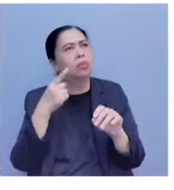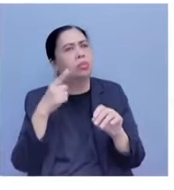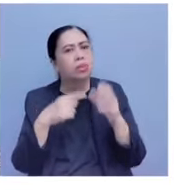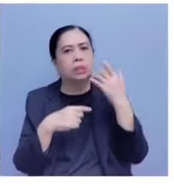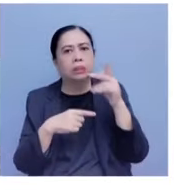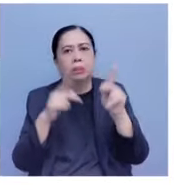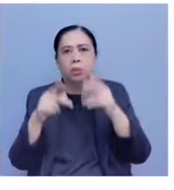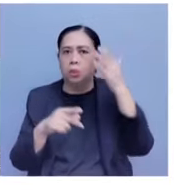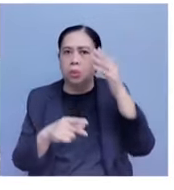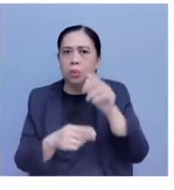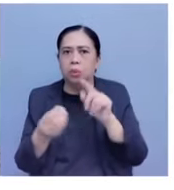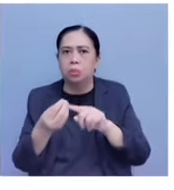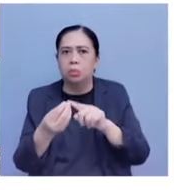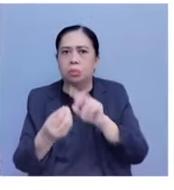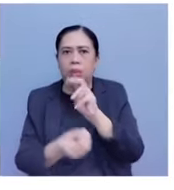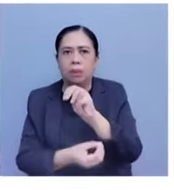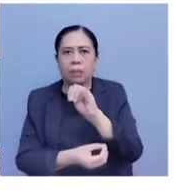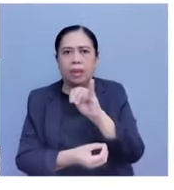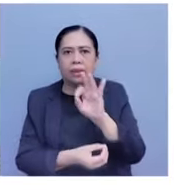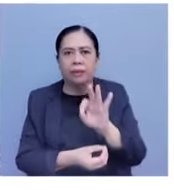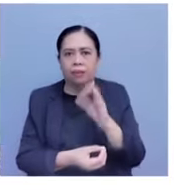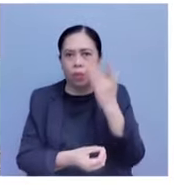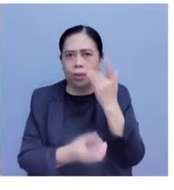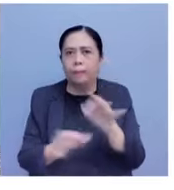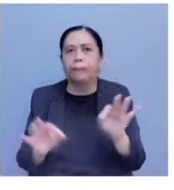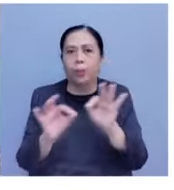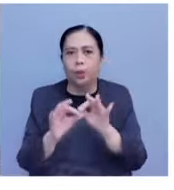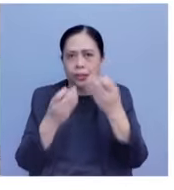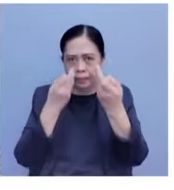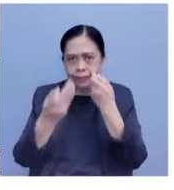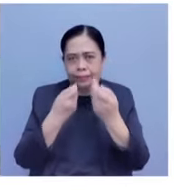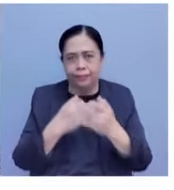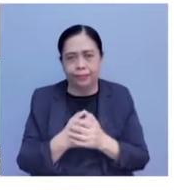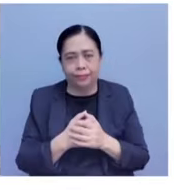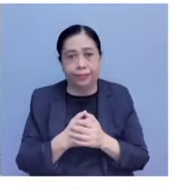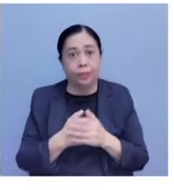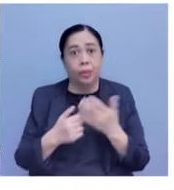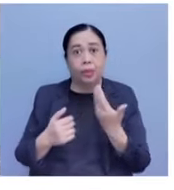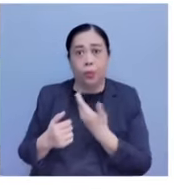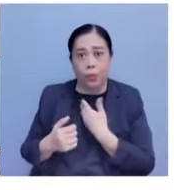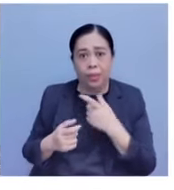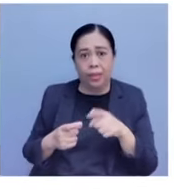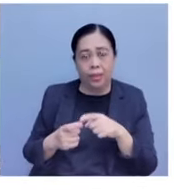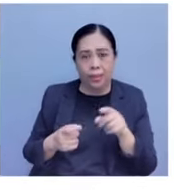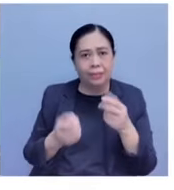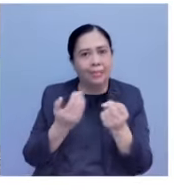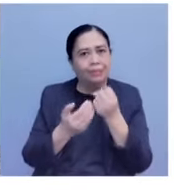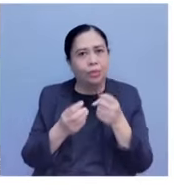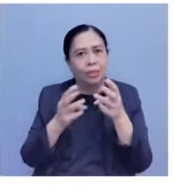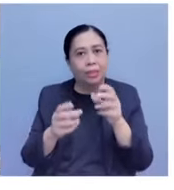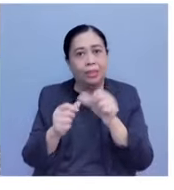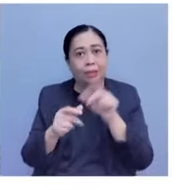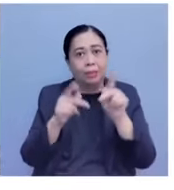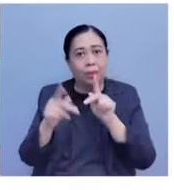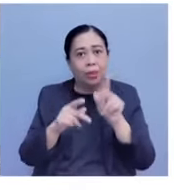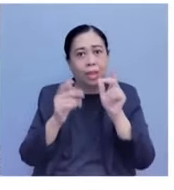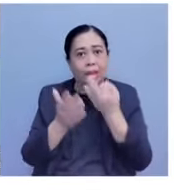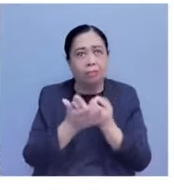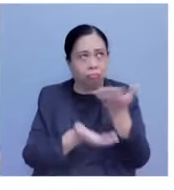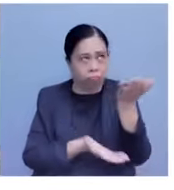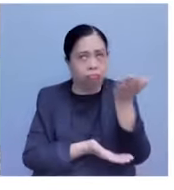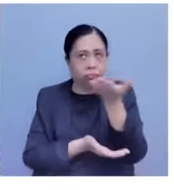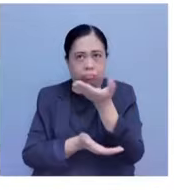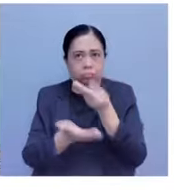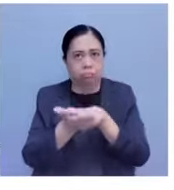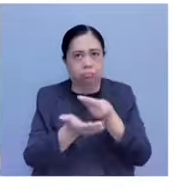of the MIF. Talk to us about that, Attorney Colmenares. Well, we have deficit always. Every time people ask for funding for